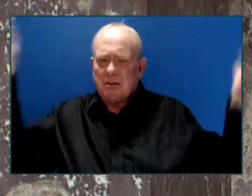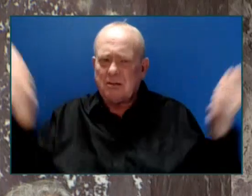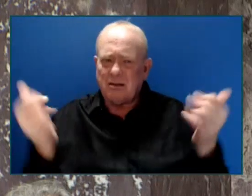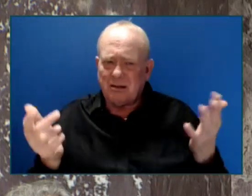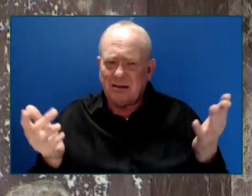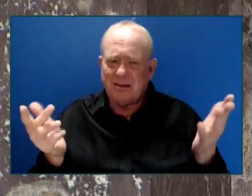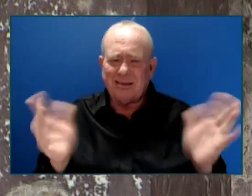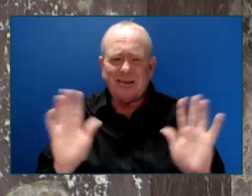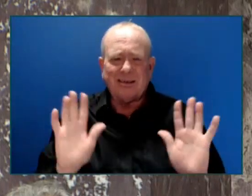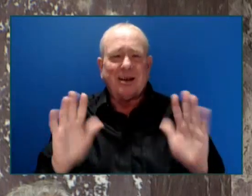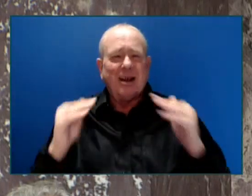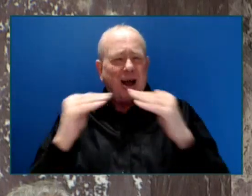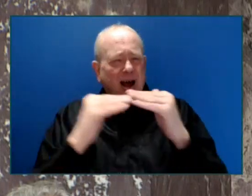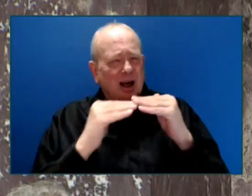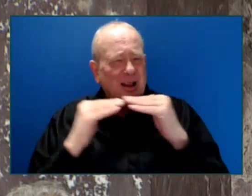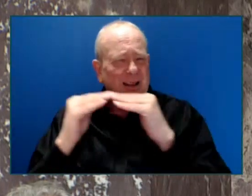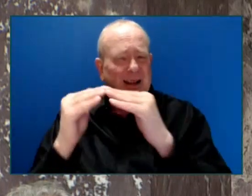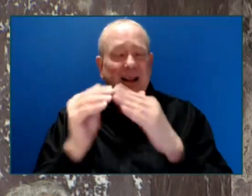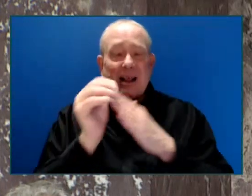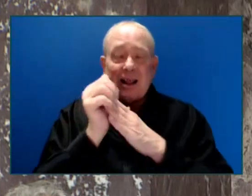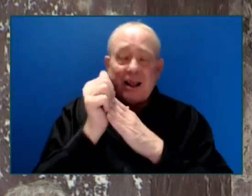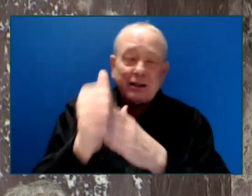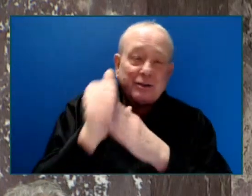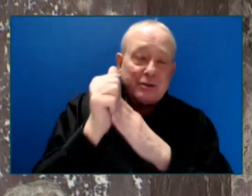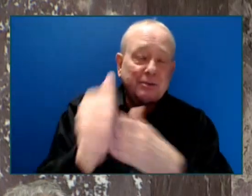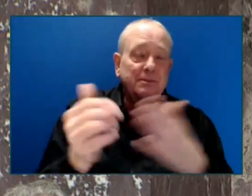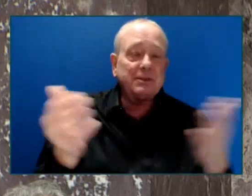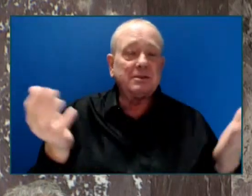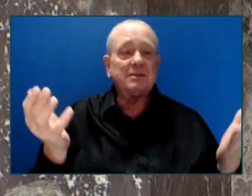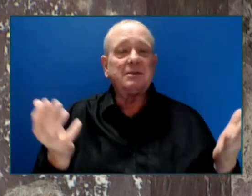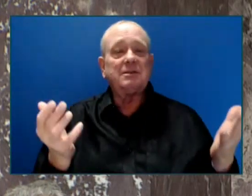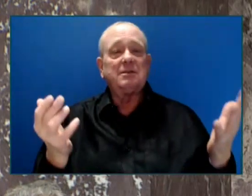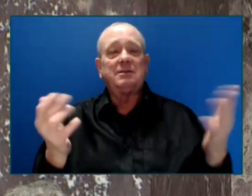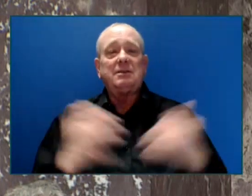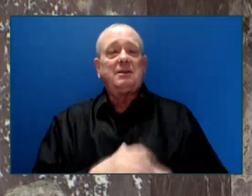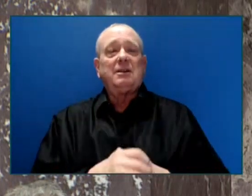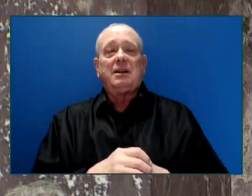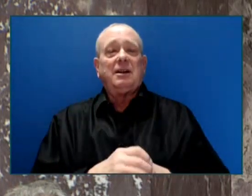leadership, Honourable Speaker. That's not leadership. Honourable Speaker. Members.